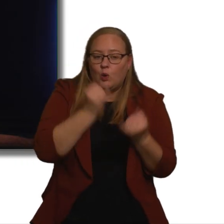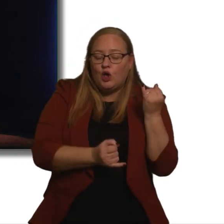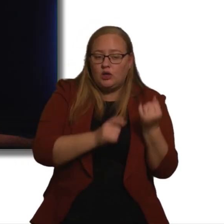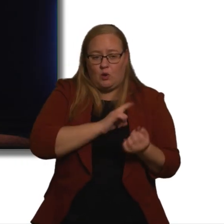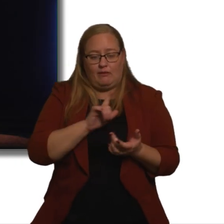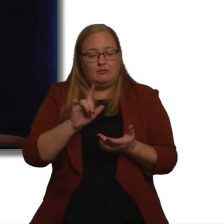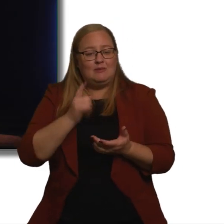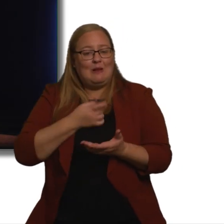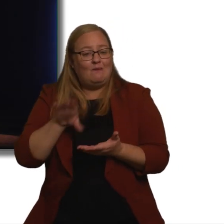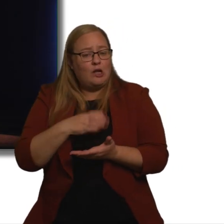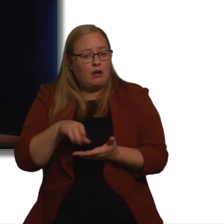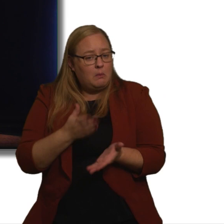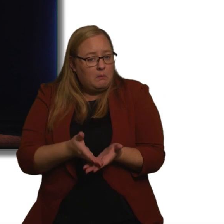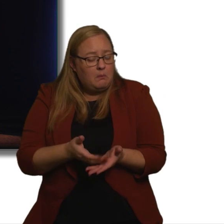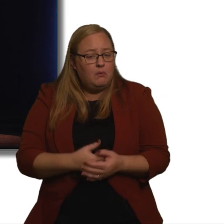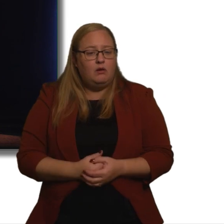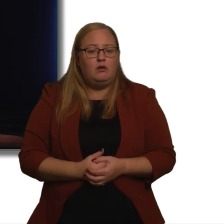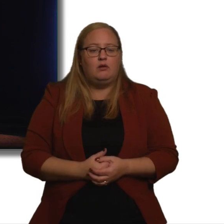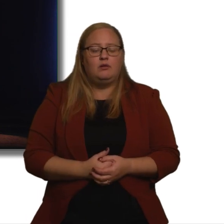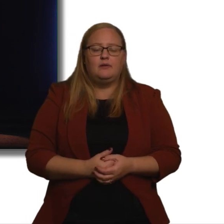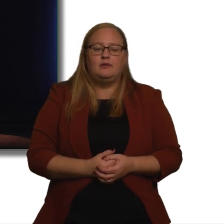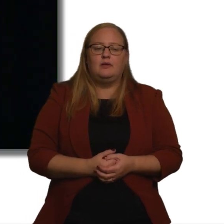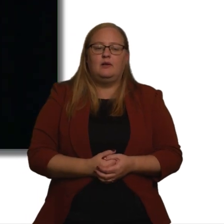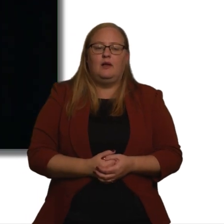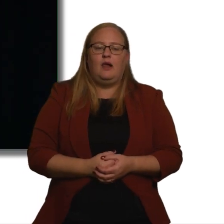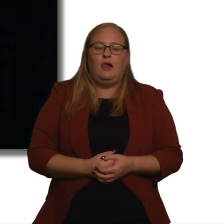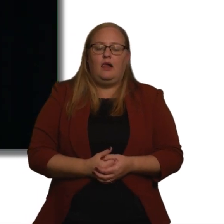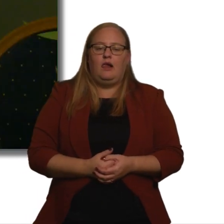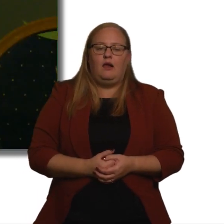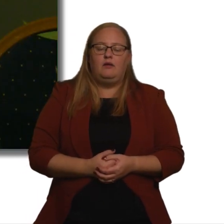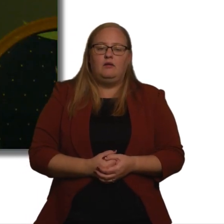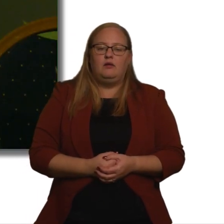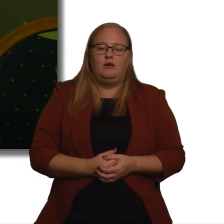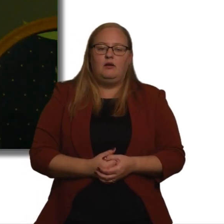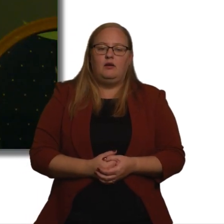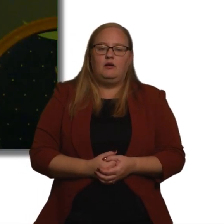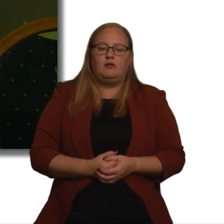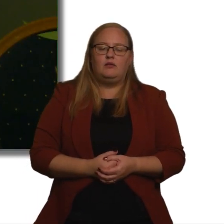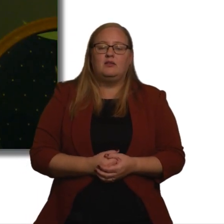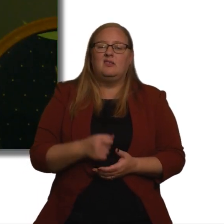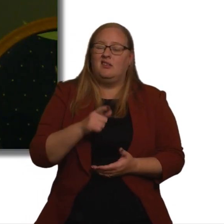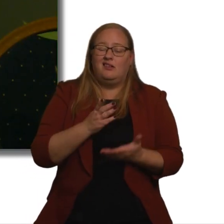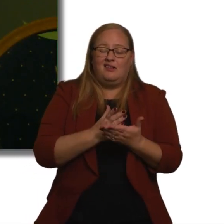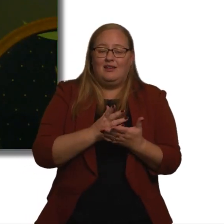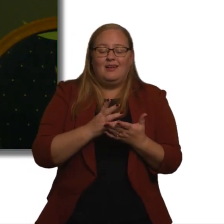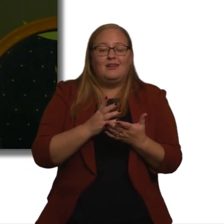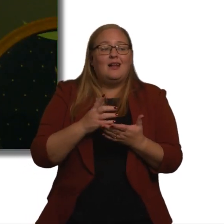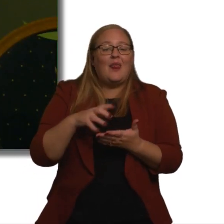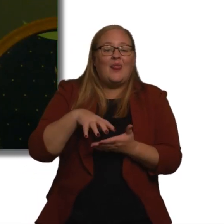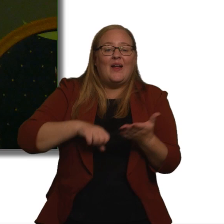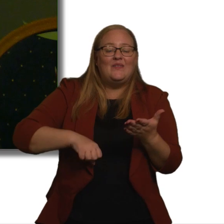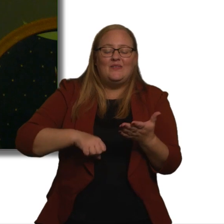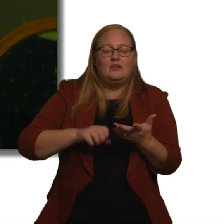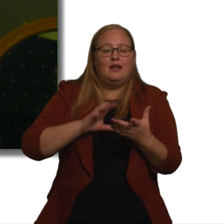Andy. So theft in our stores really is a store-wide issue, and our loss prevention approach